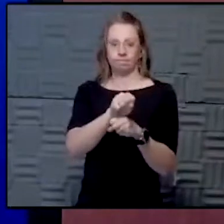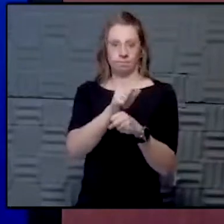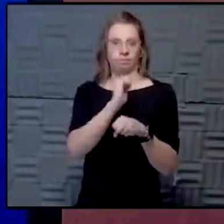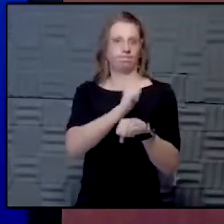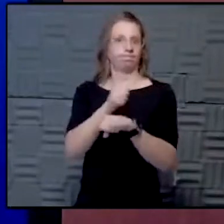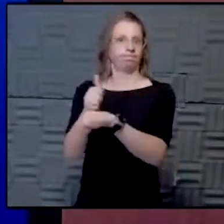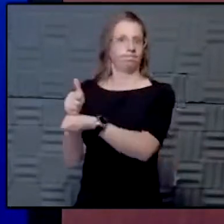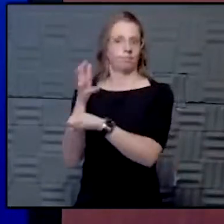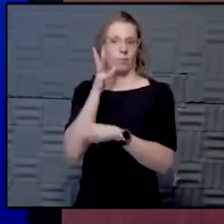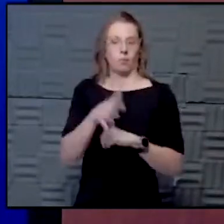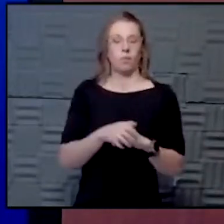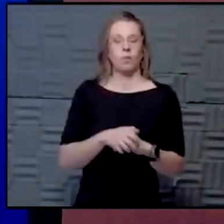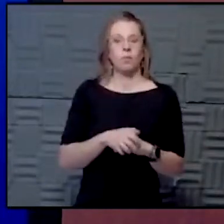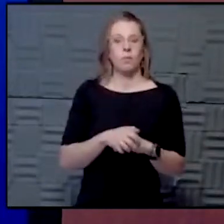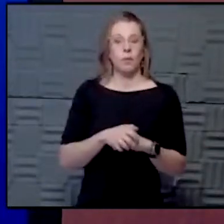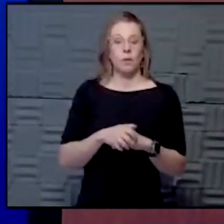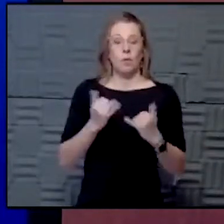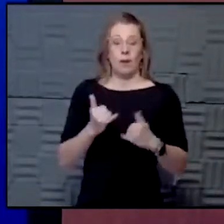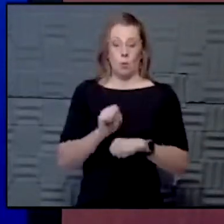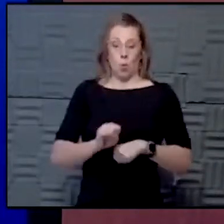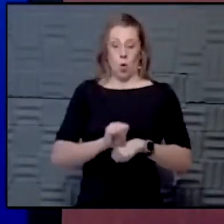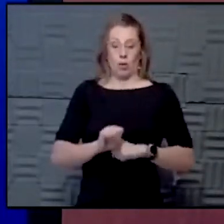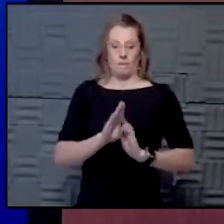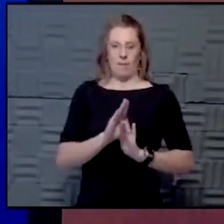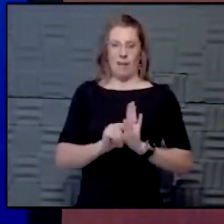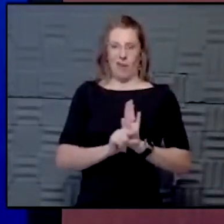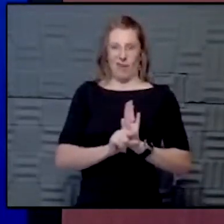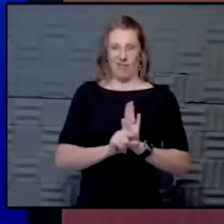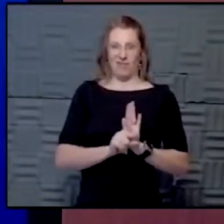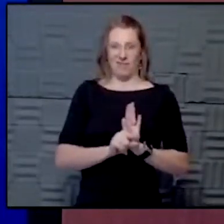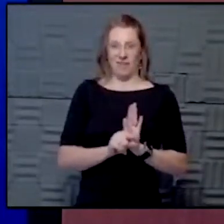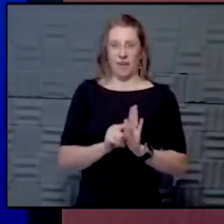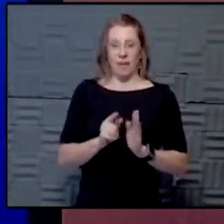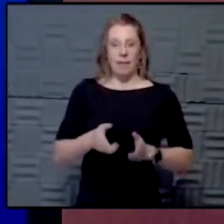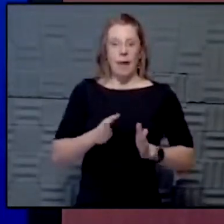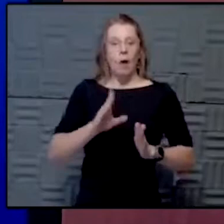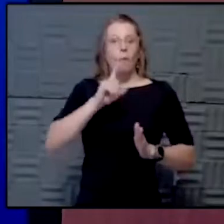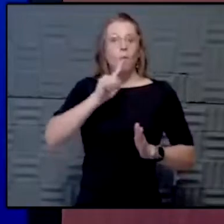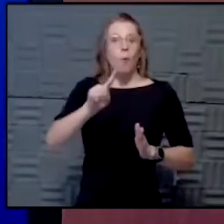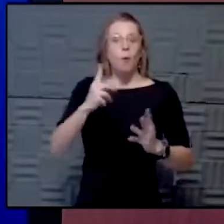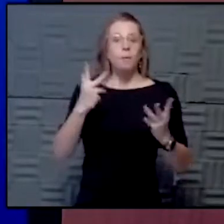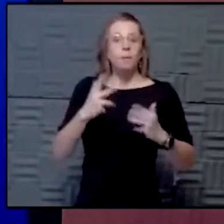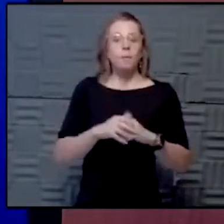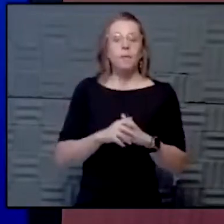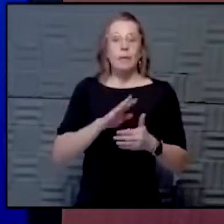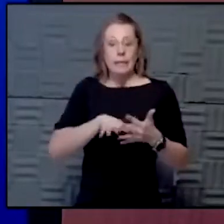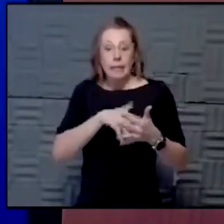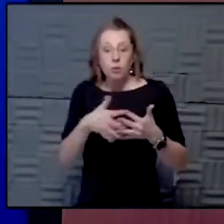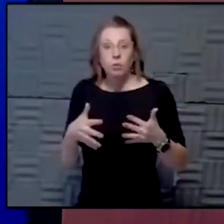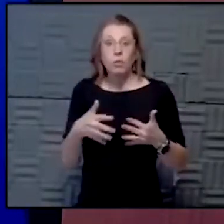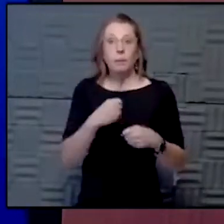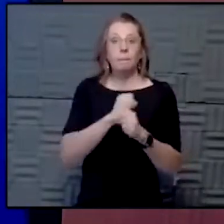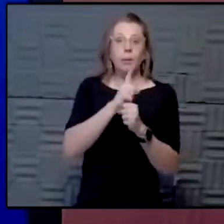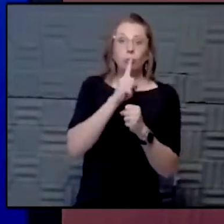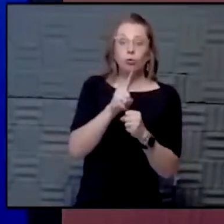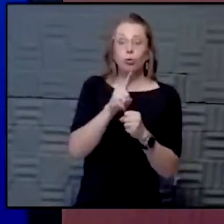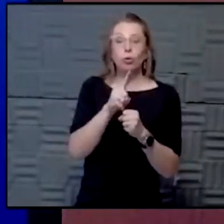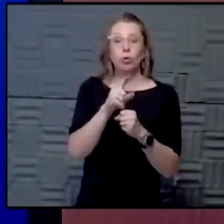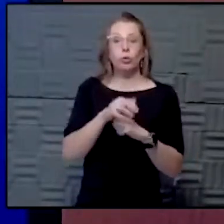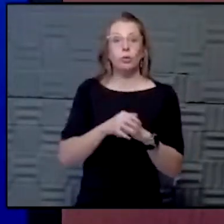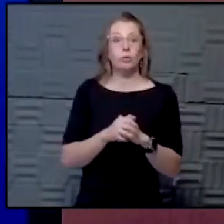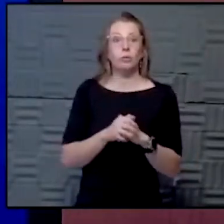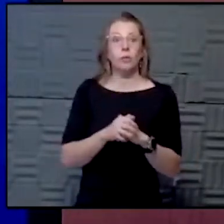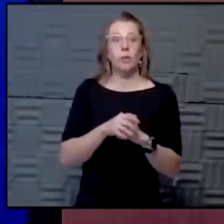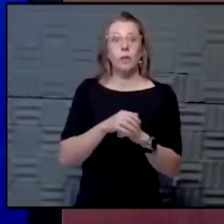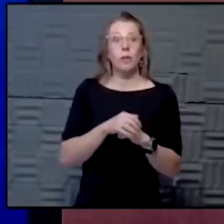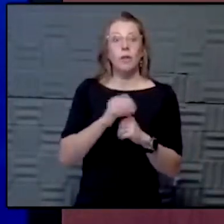We're already doing some work in the background to allow for scheduling to make sure that